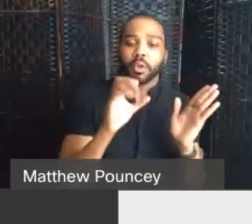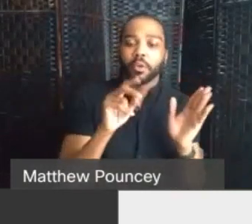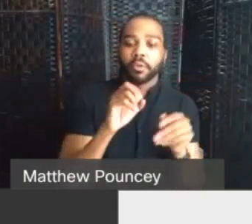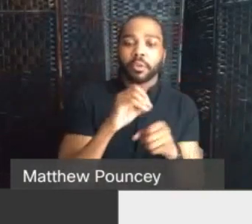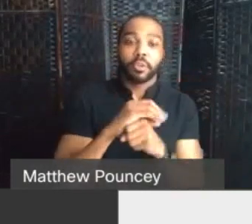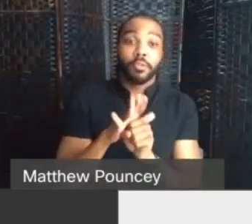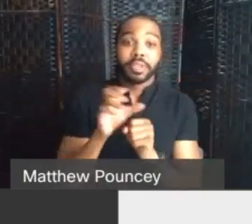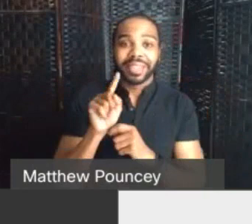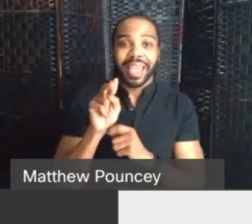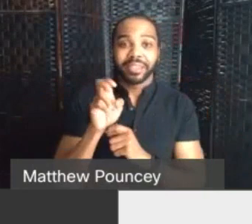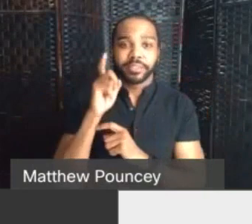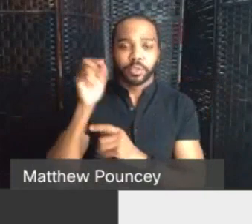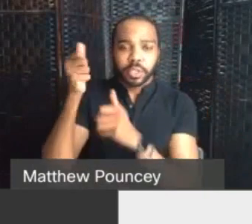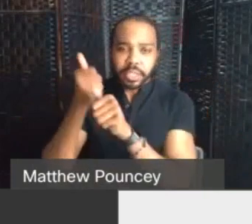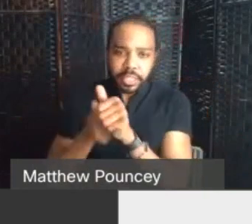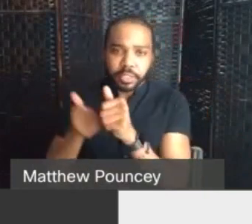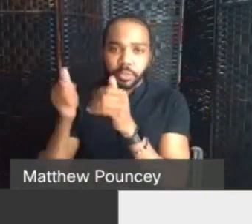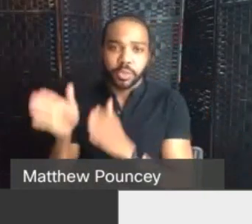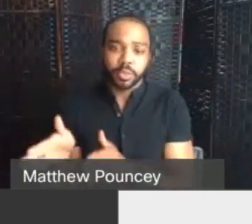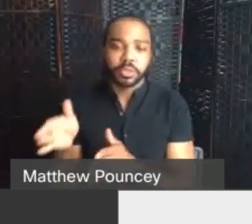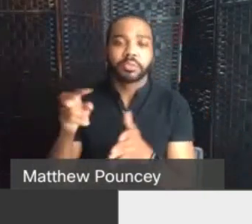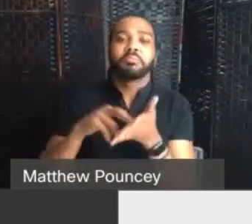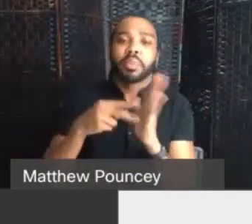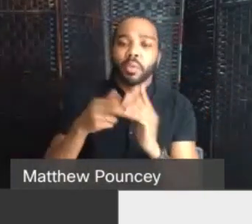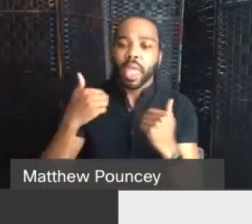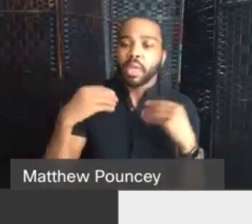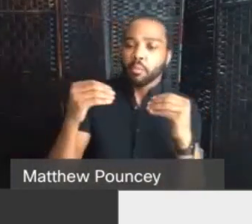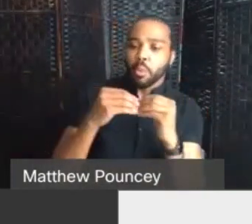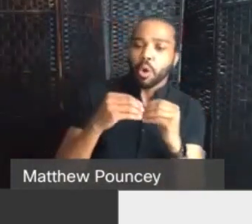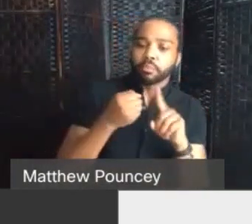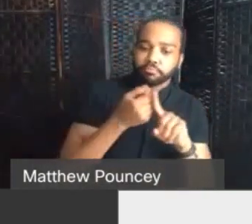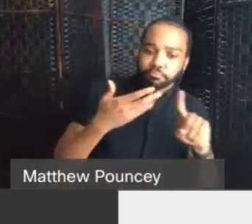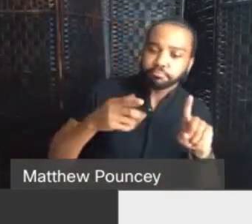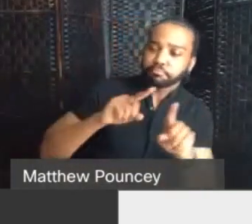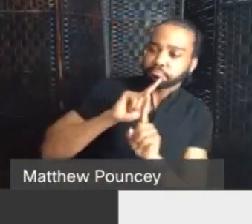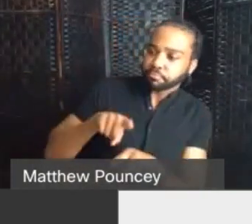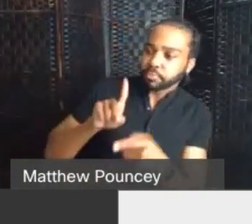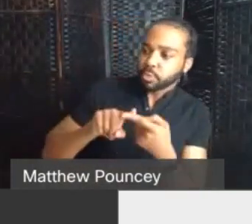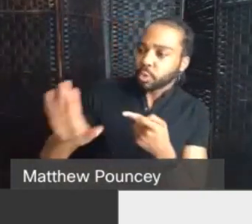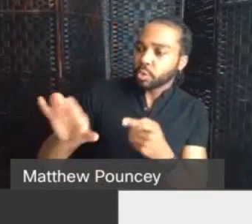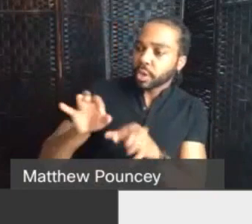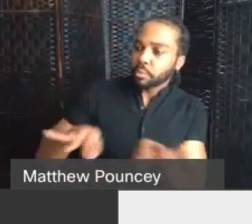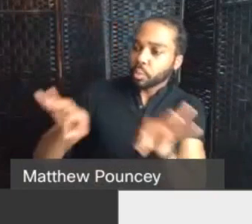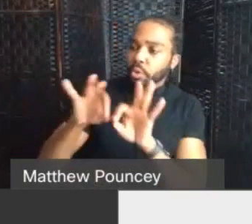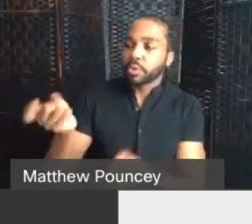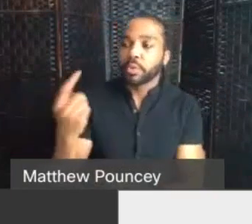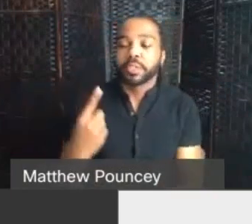And then we can have more thorough and complete responses to that really important question.